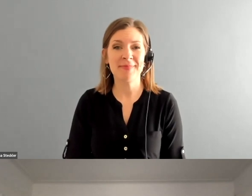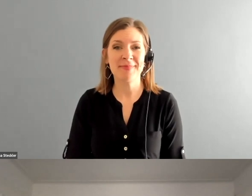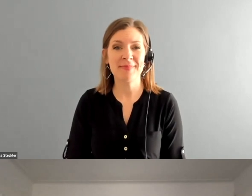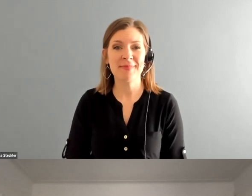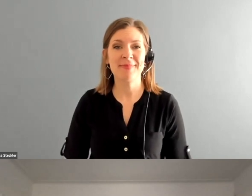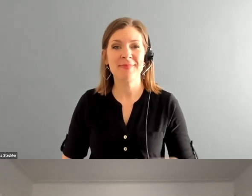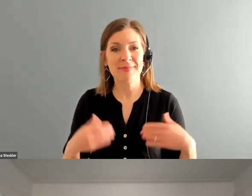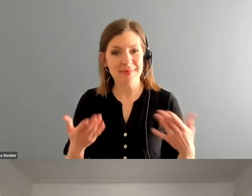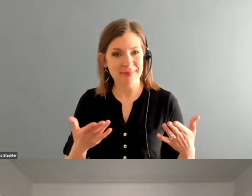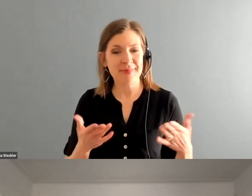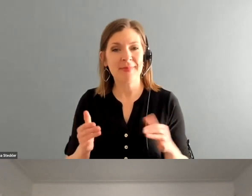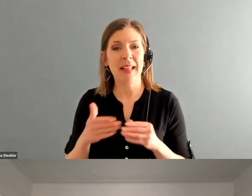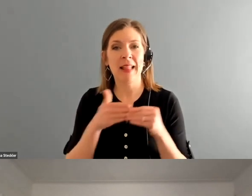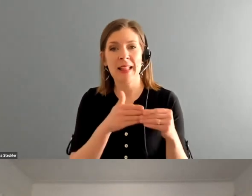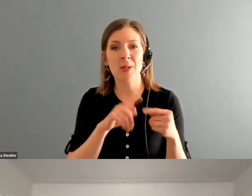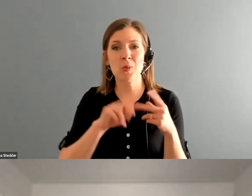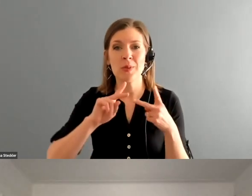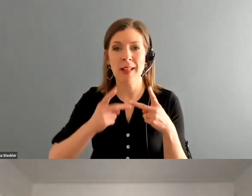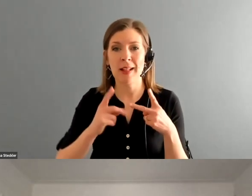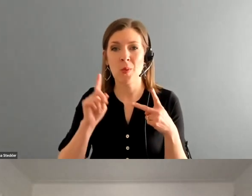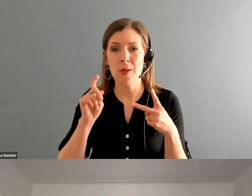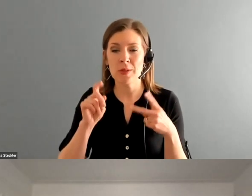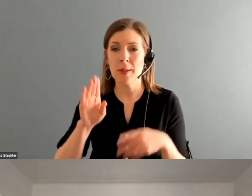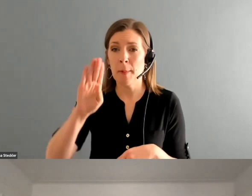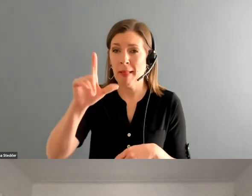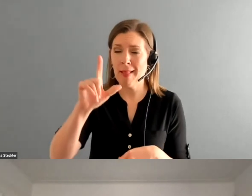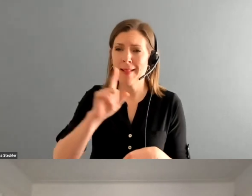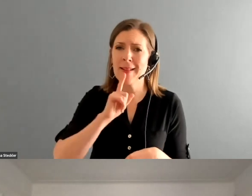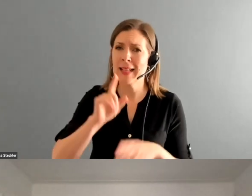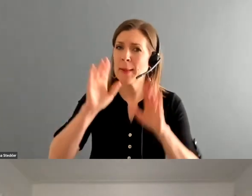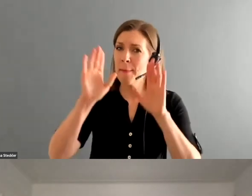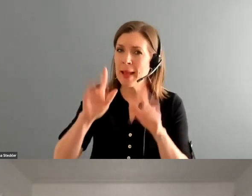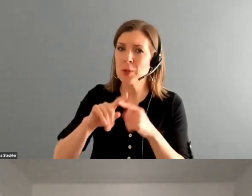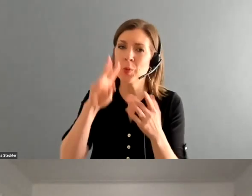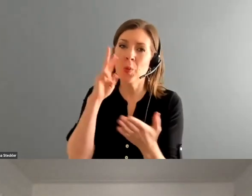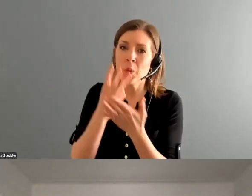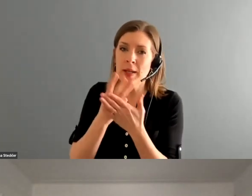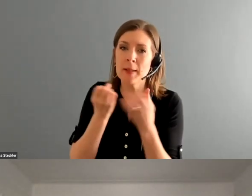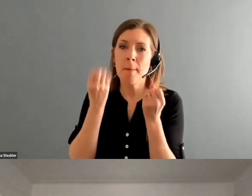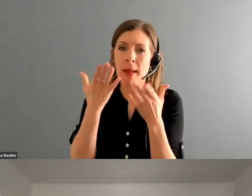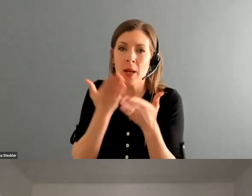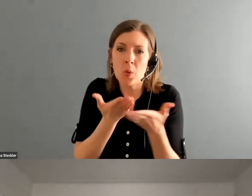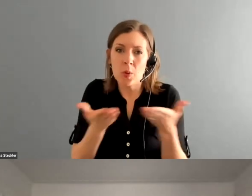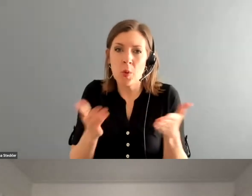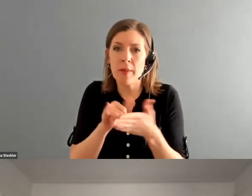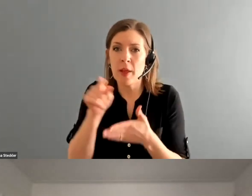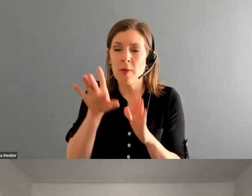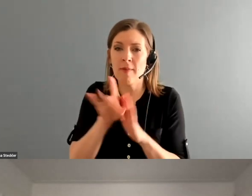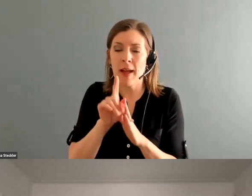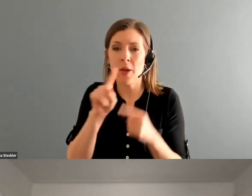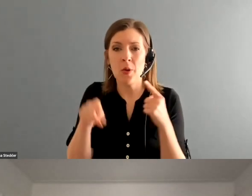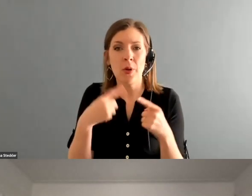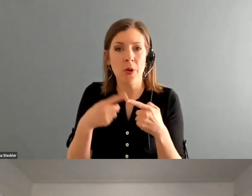Which might lead to my second question. Bill, it is amazing to witness the many resources you found